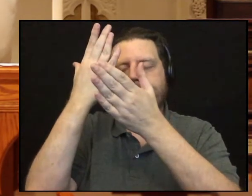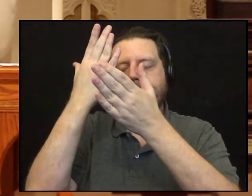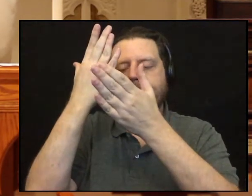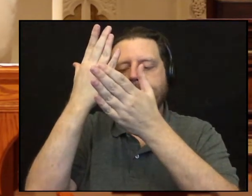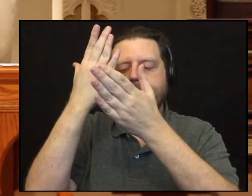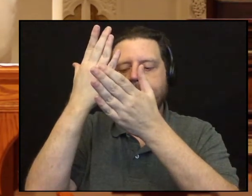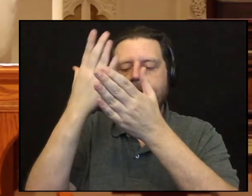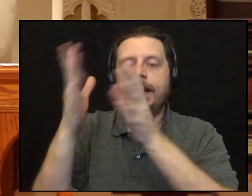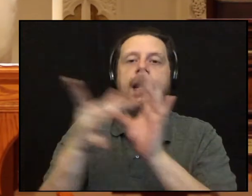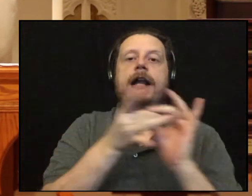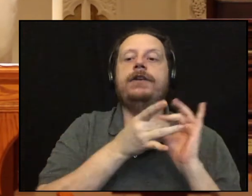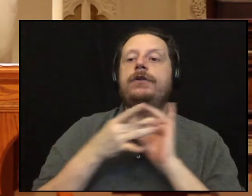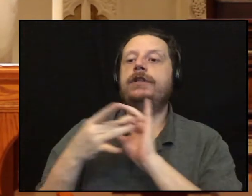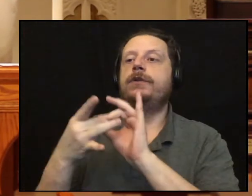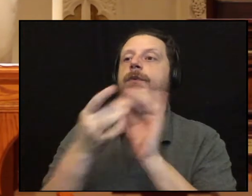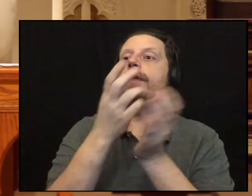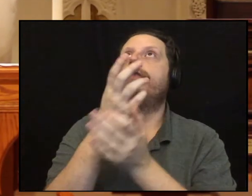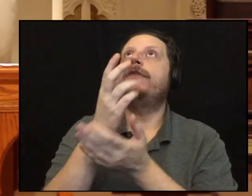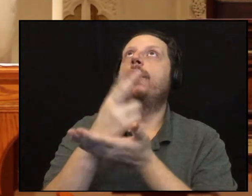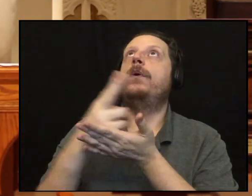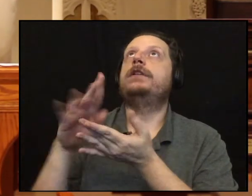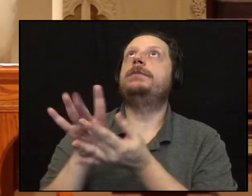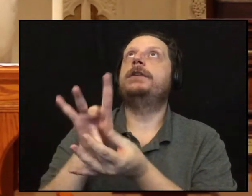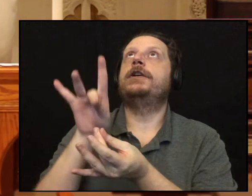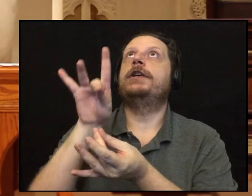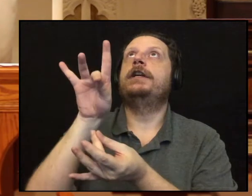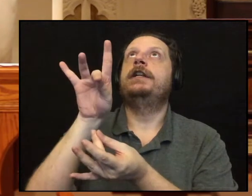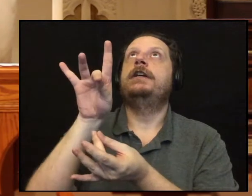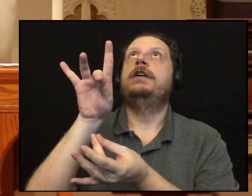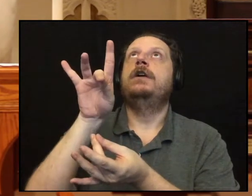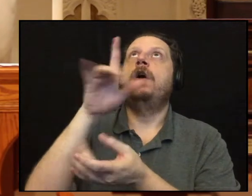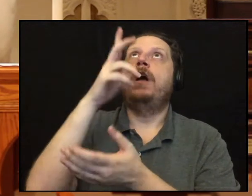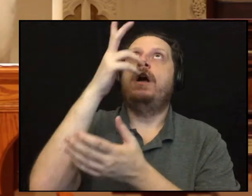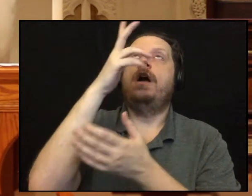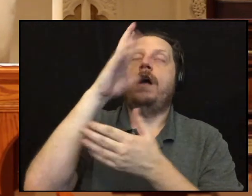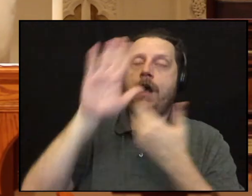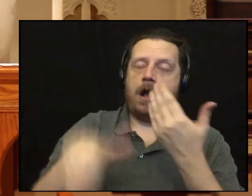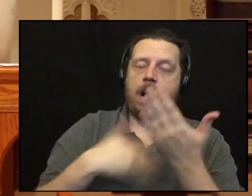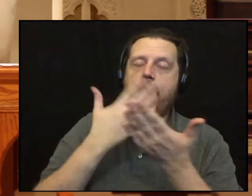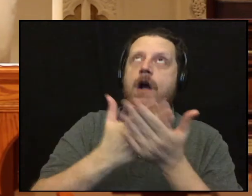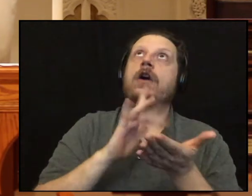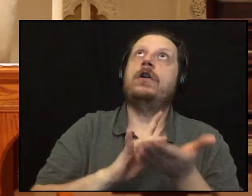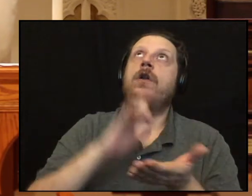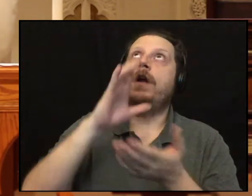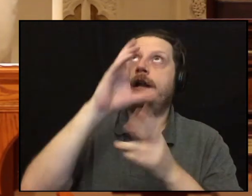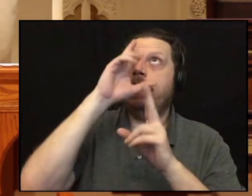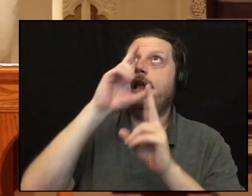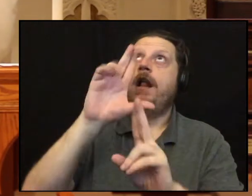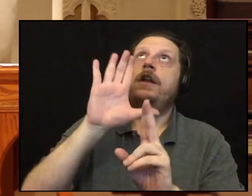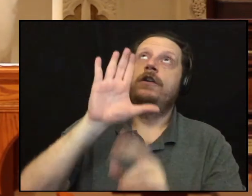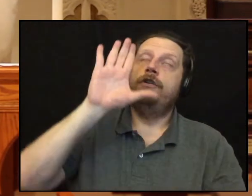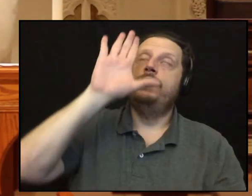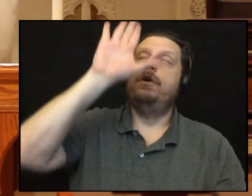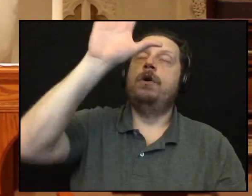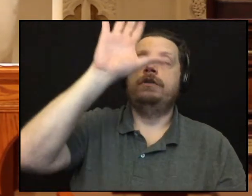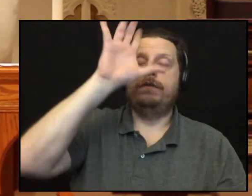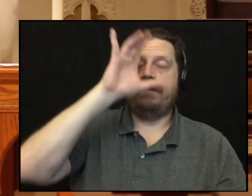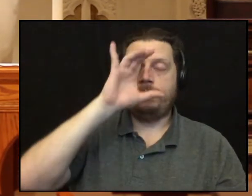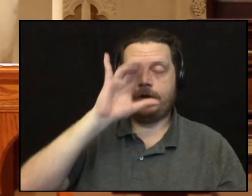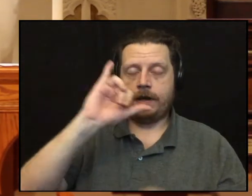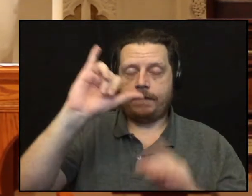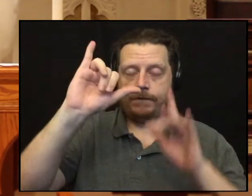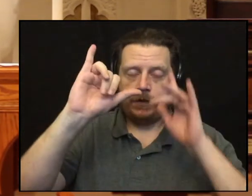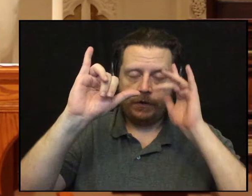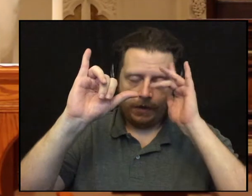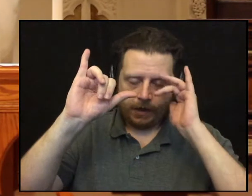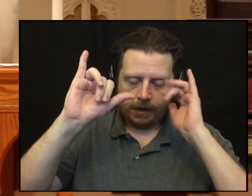the unity of the Holy Spirit, all glory and honor is yours